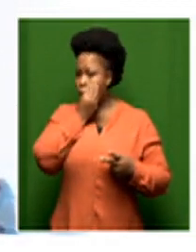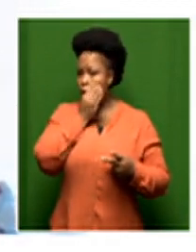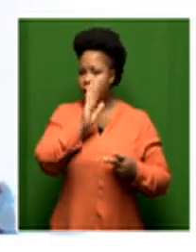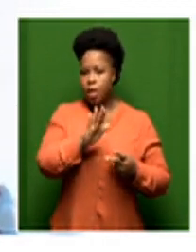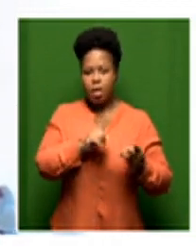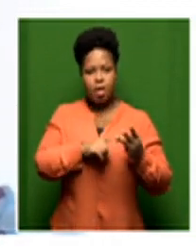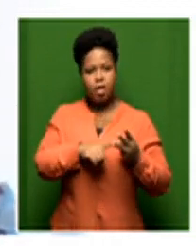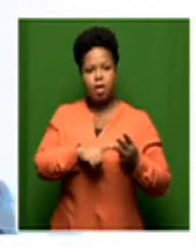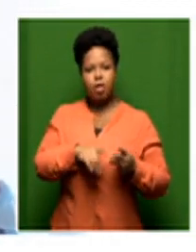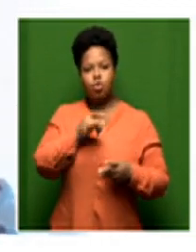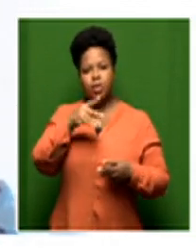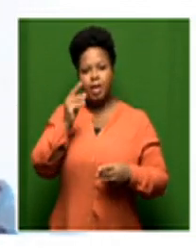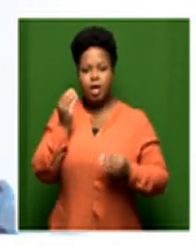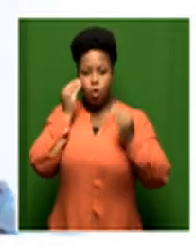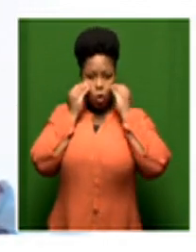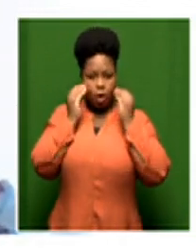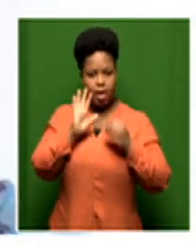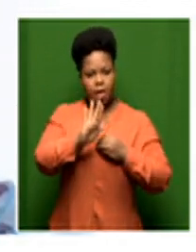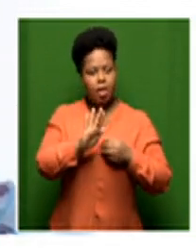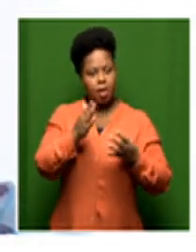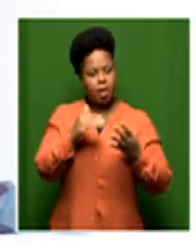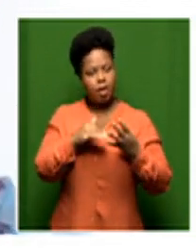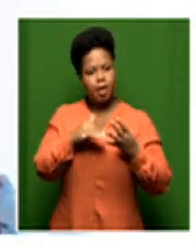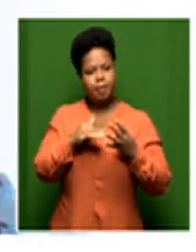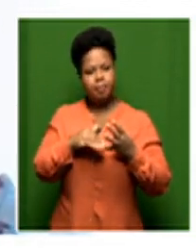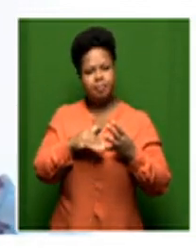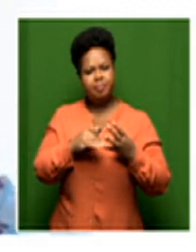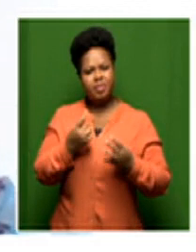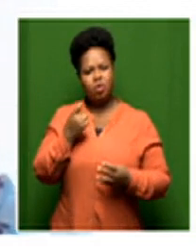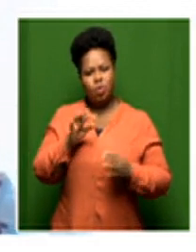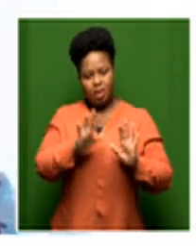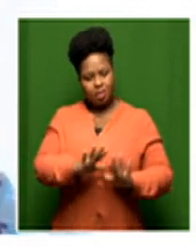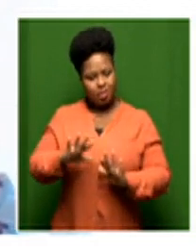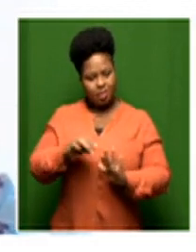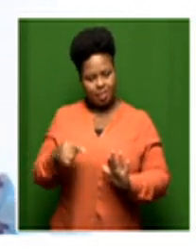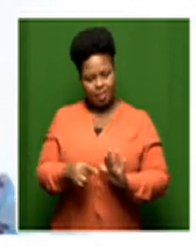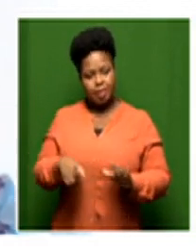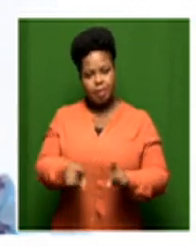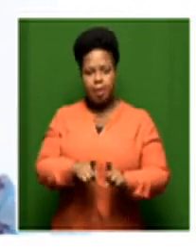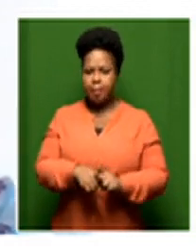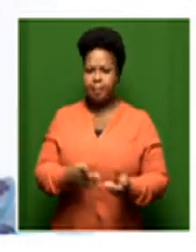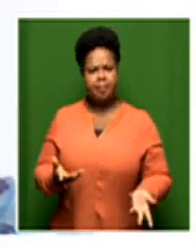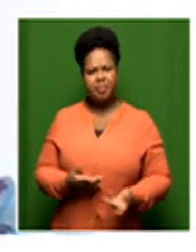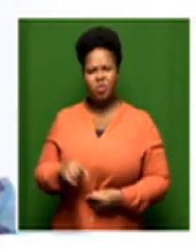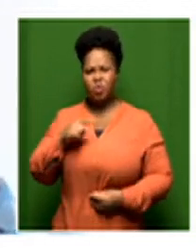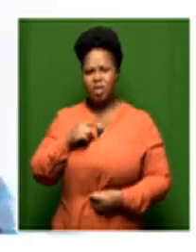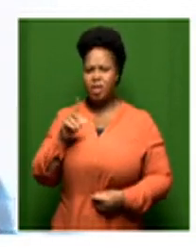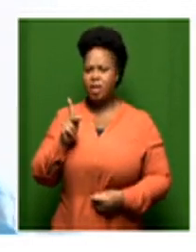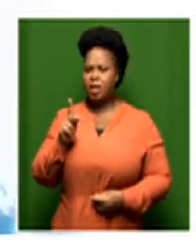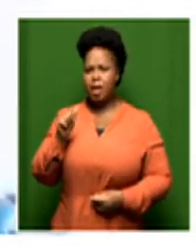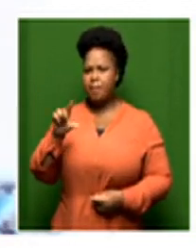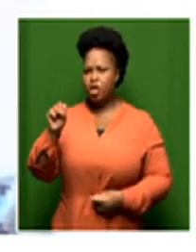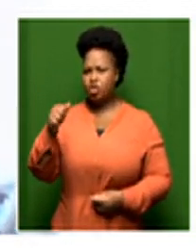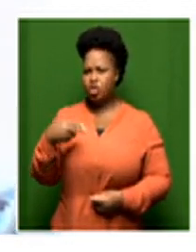They've named UNIT a Khoi. They've named one part a Khoi, which is Karika and